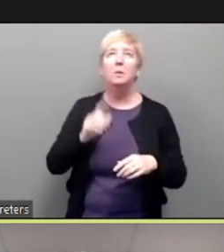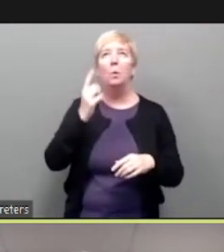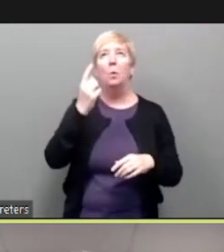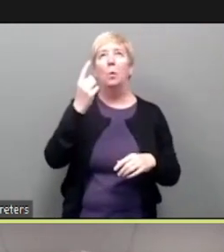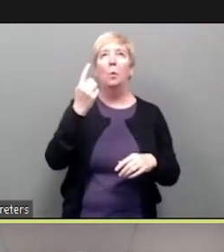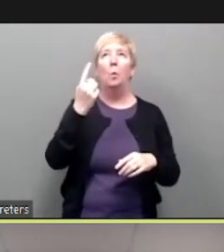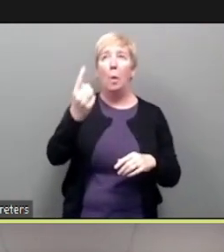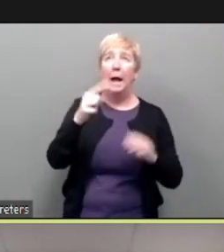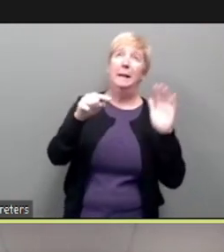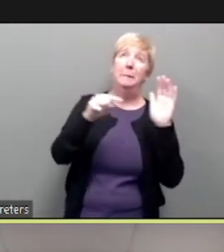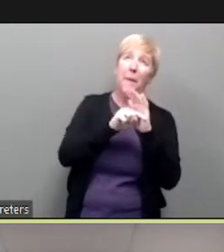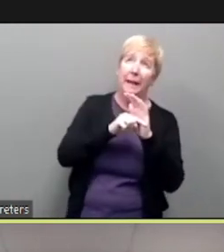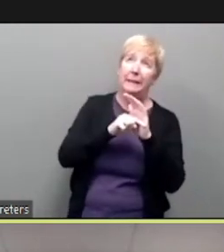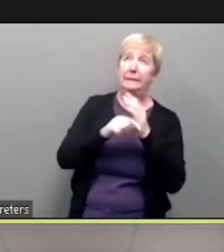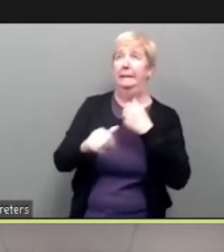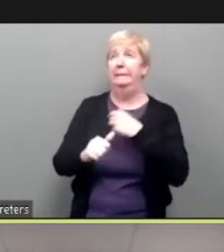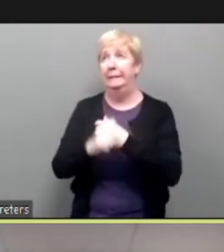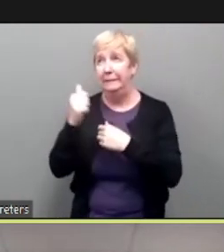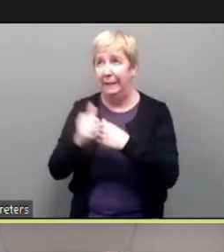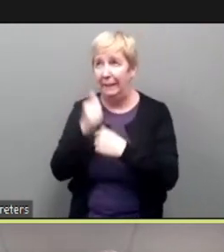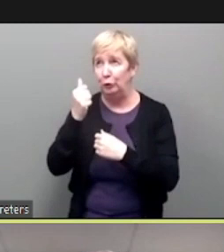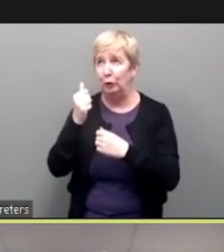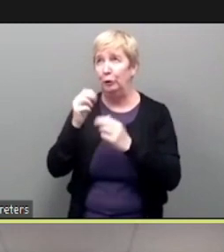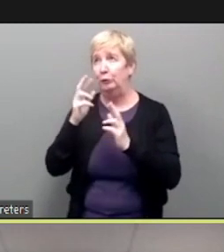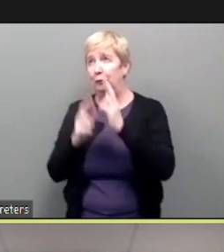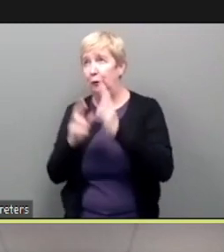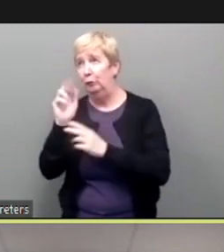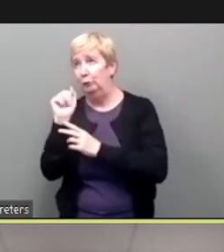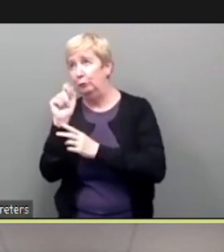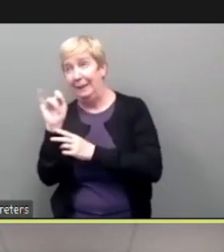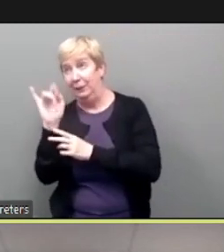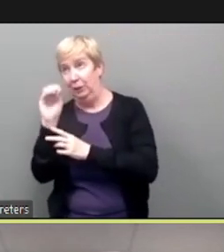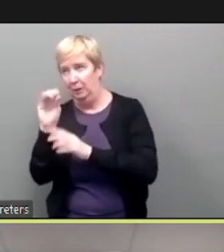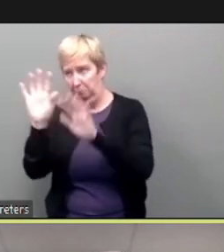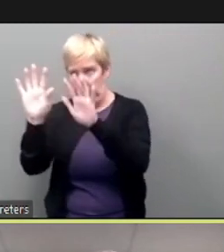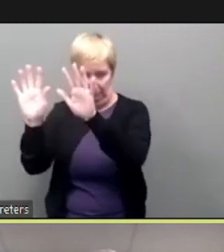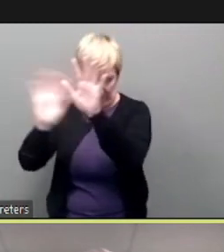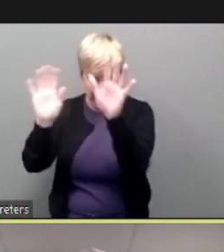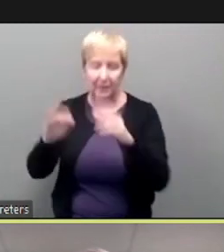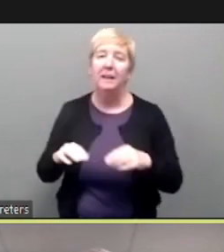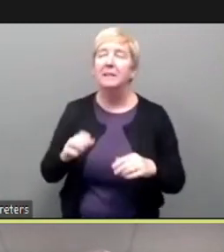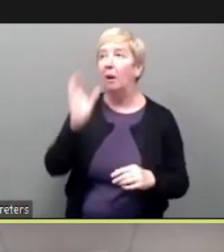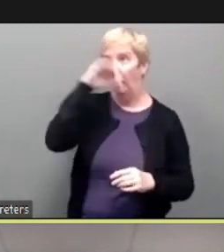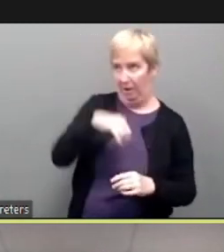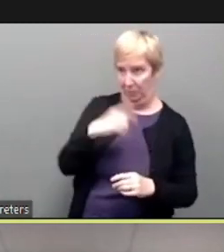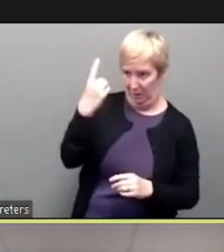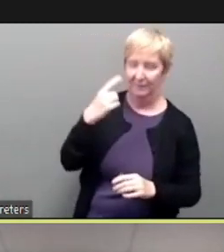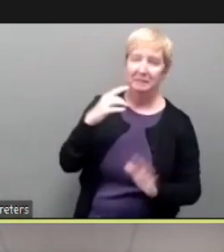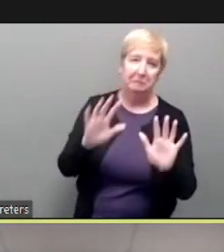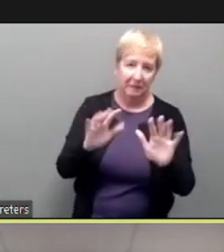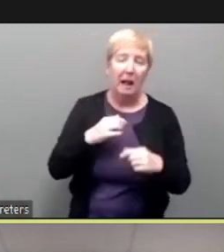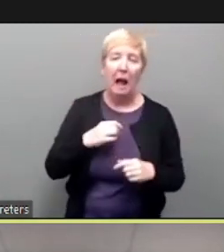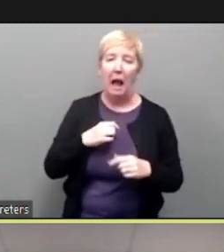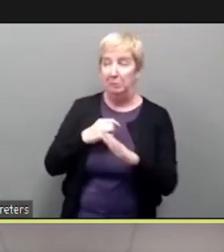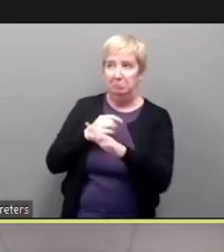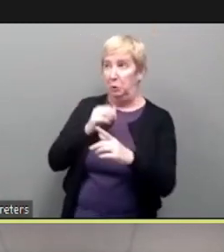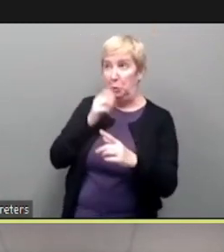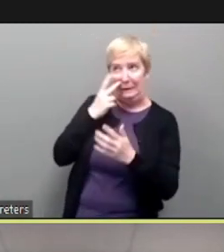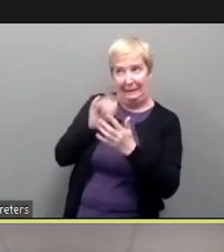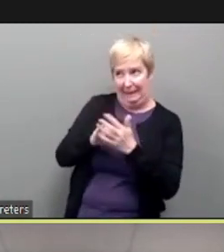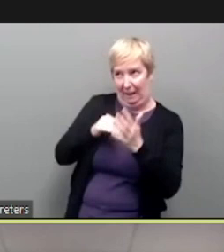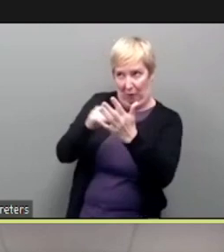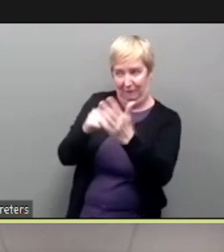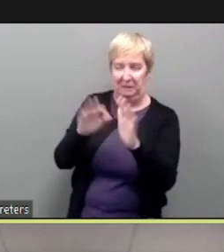hazard ratio. So I'll just leave that at that. Unusual y-axis, you don't see that very often, but you can